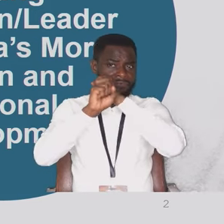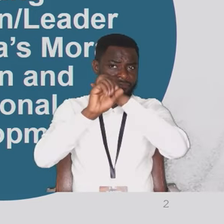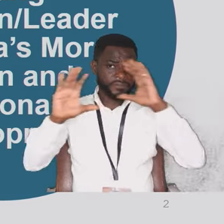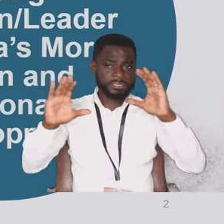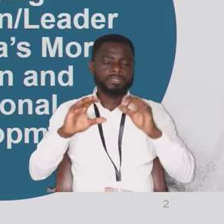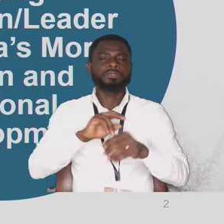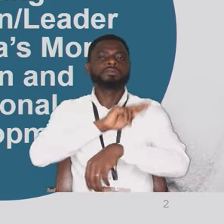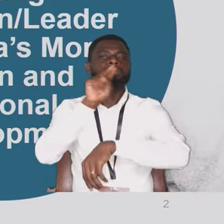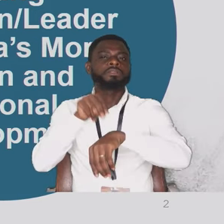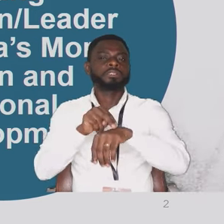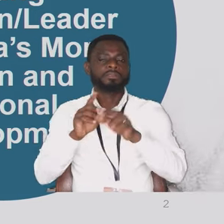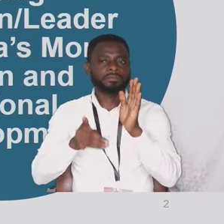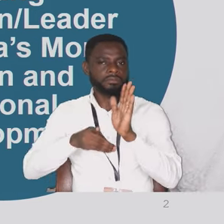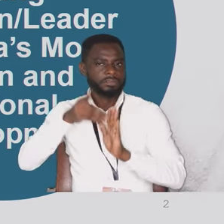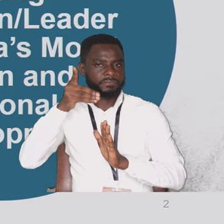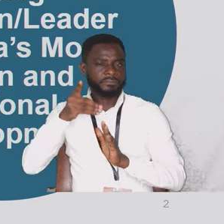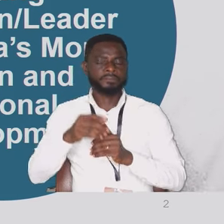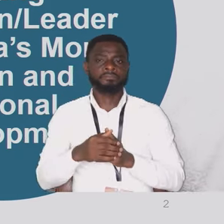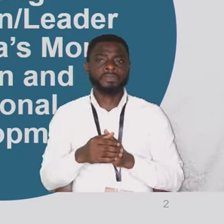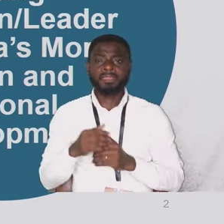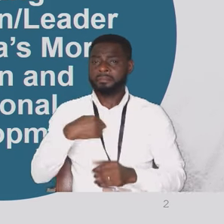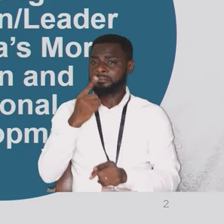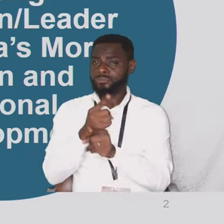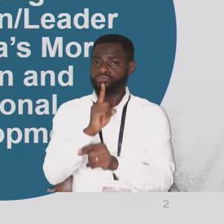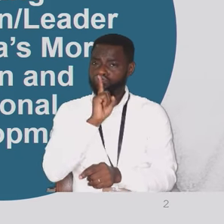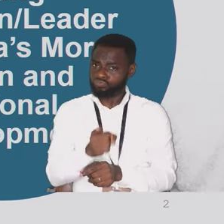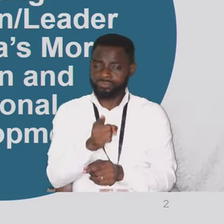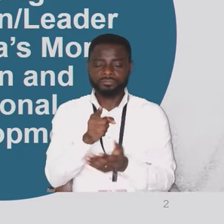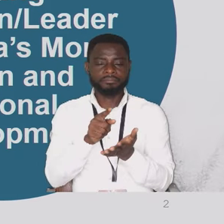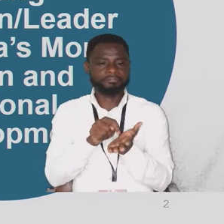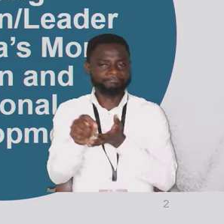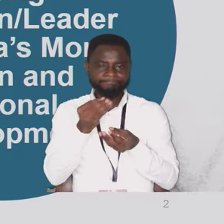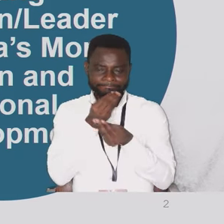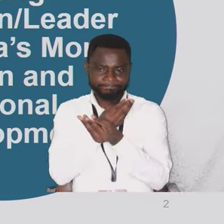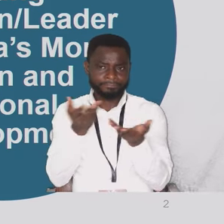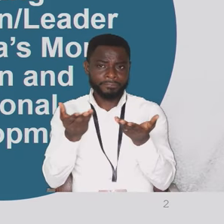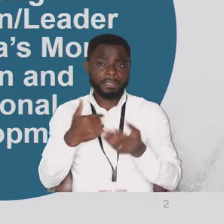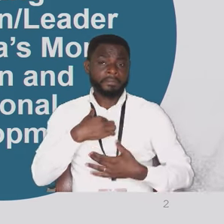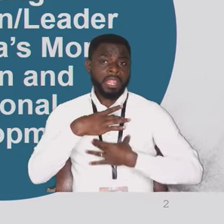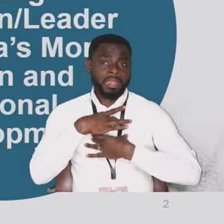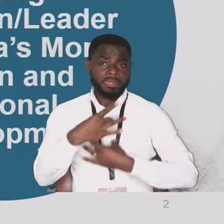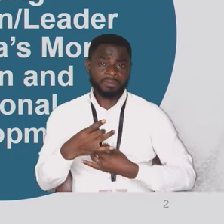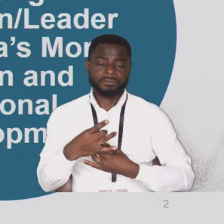development. And I must be frank that I like